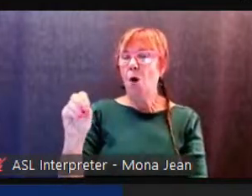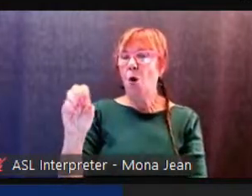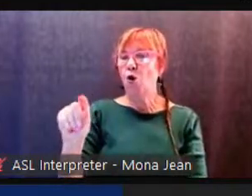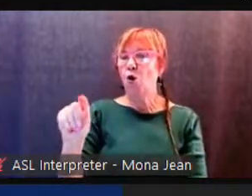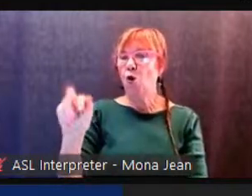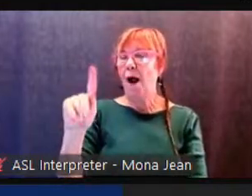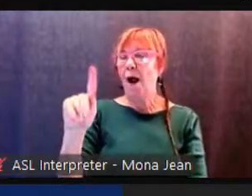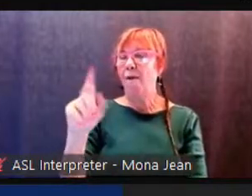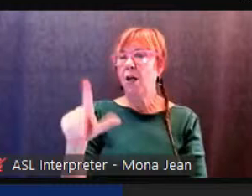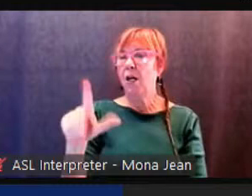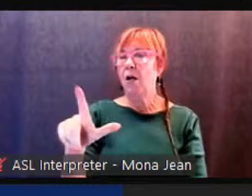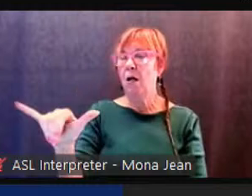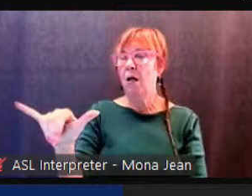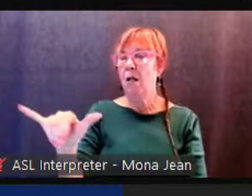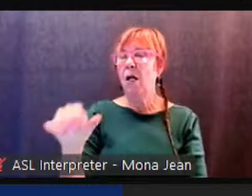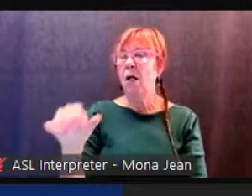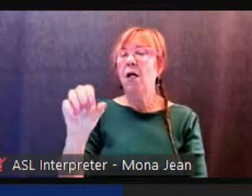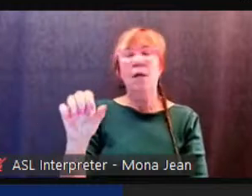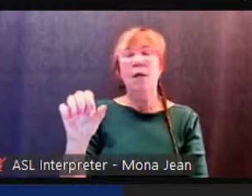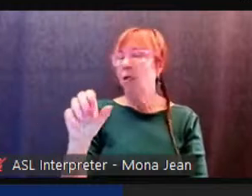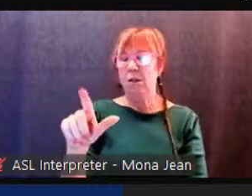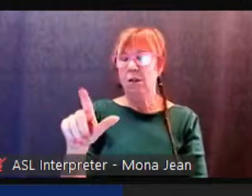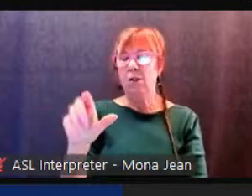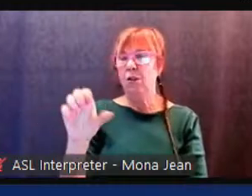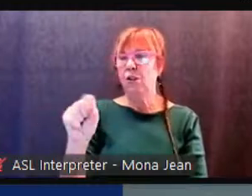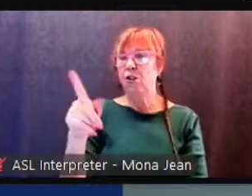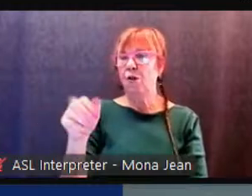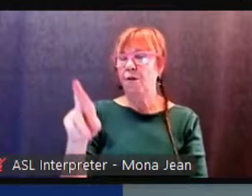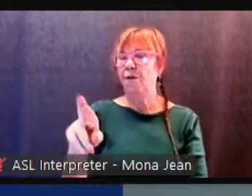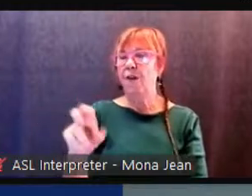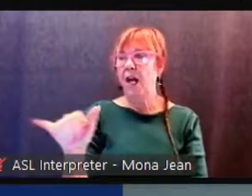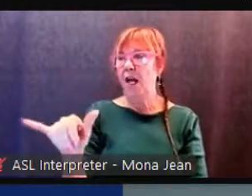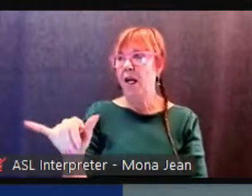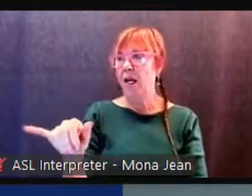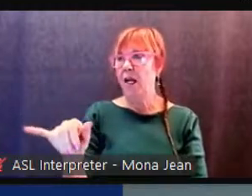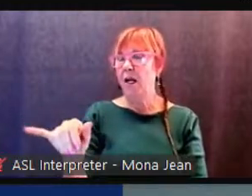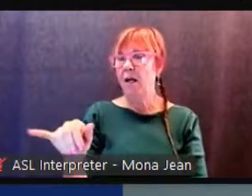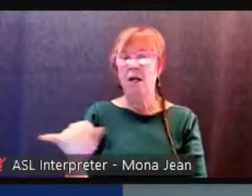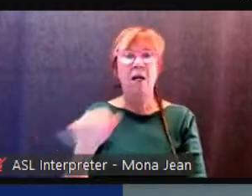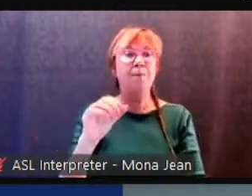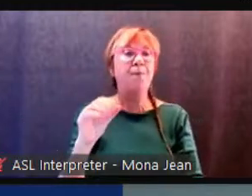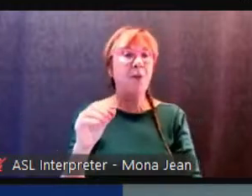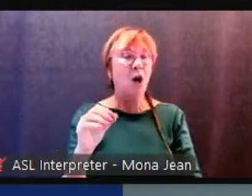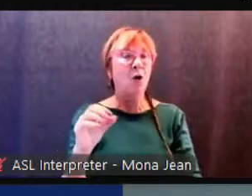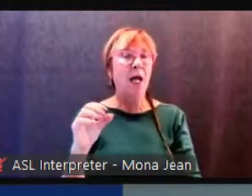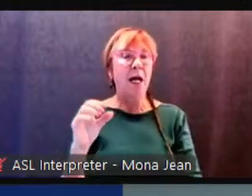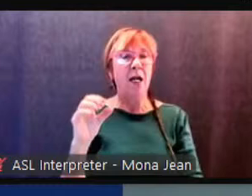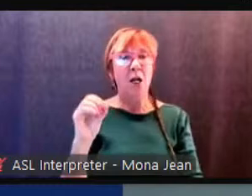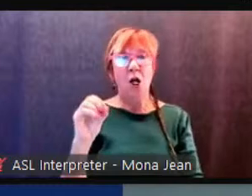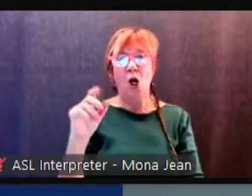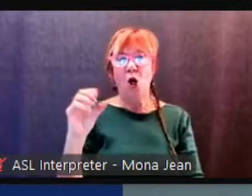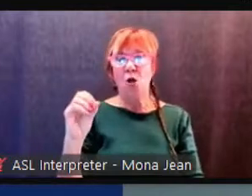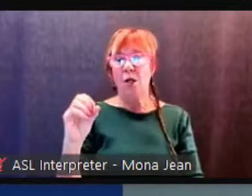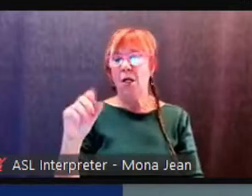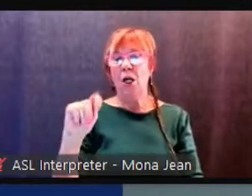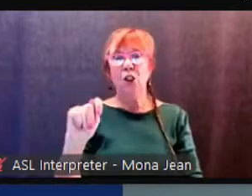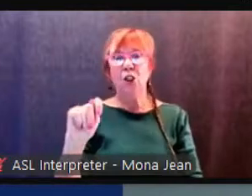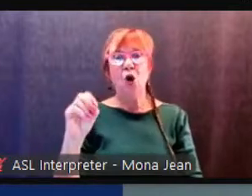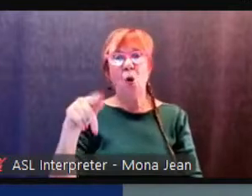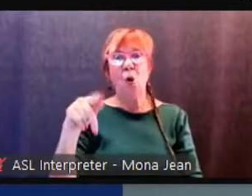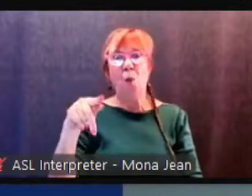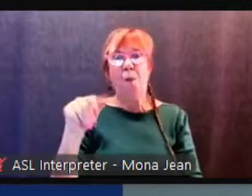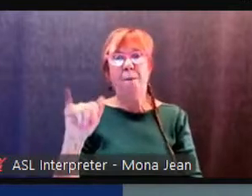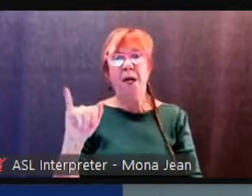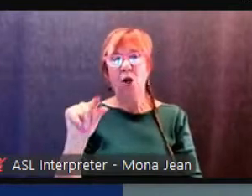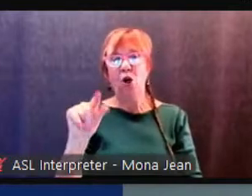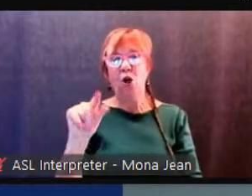soil reports required? So I'll jump in on that one. A topographical survey may be required in hillside areas, but